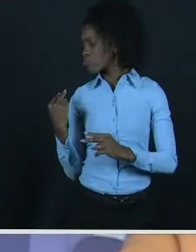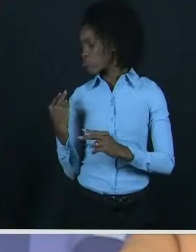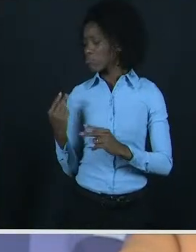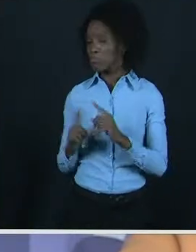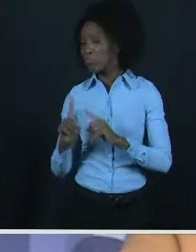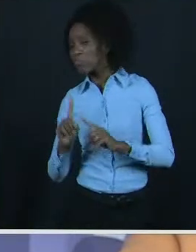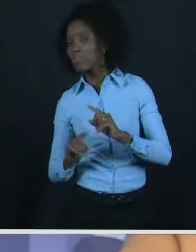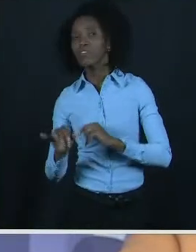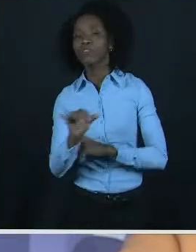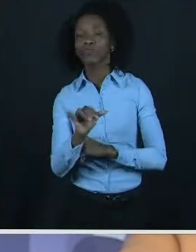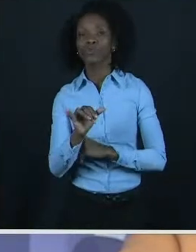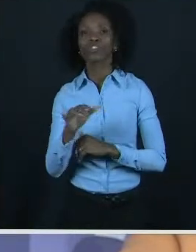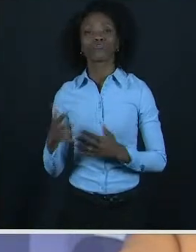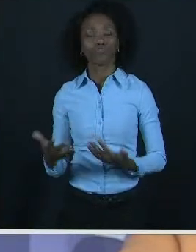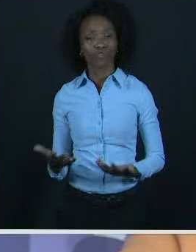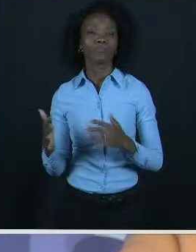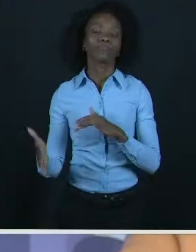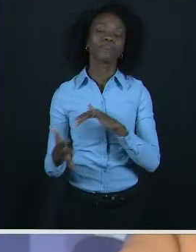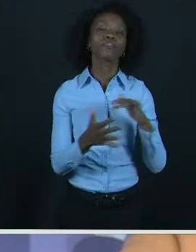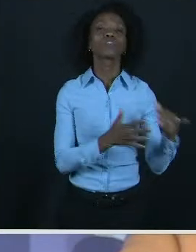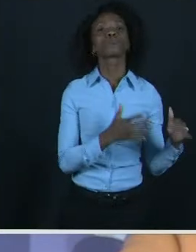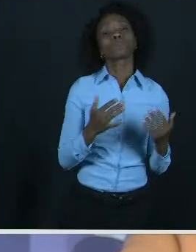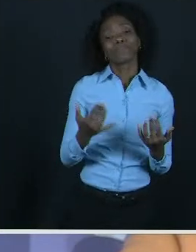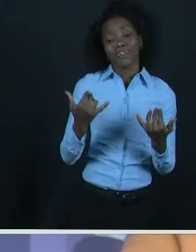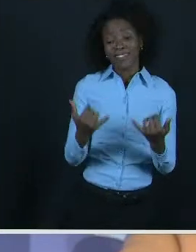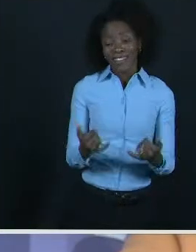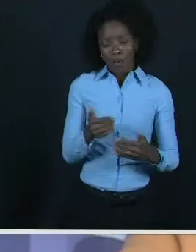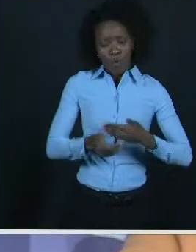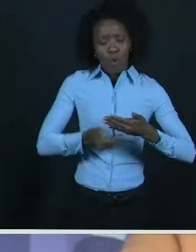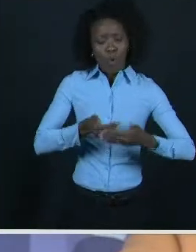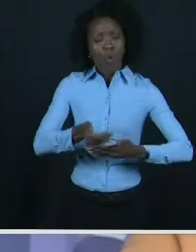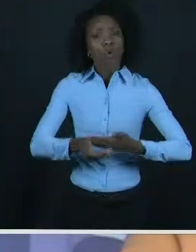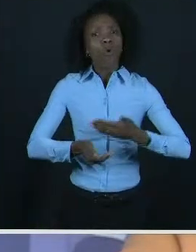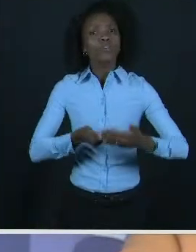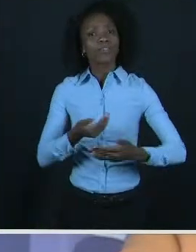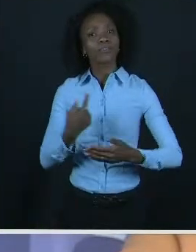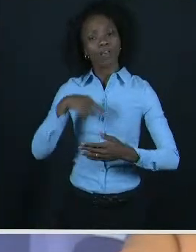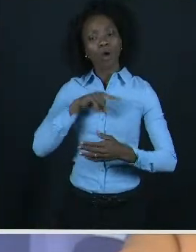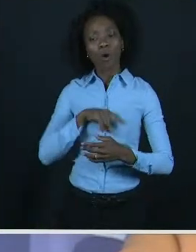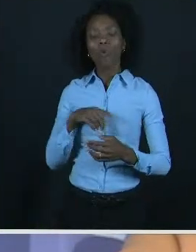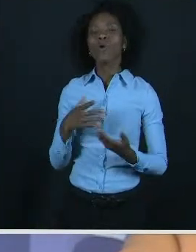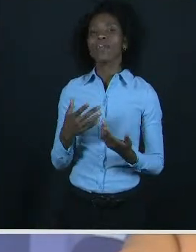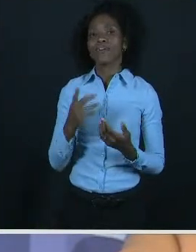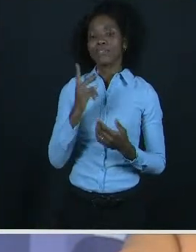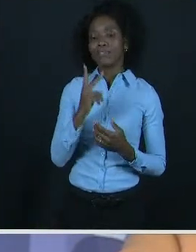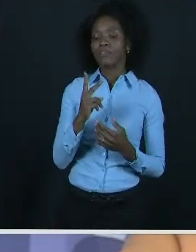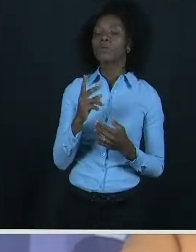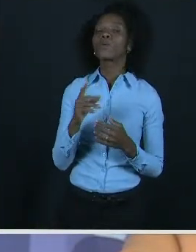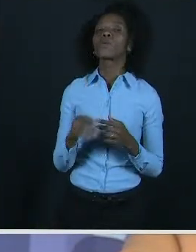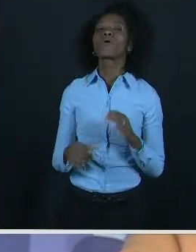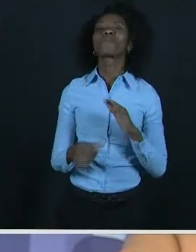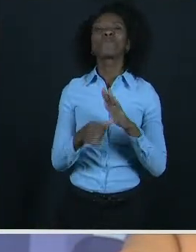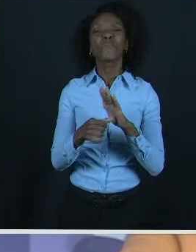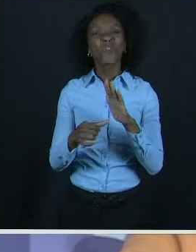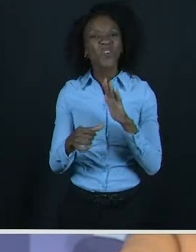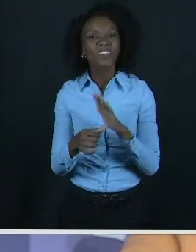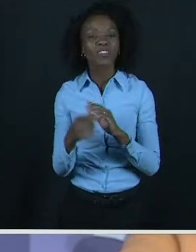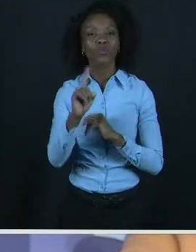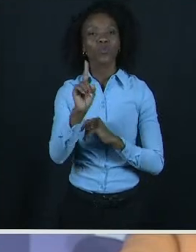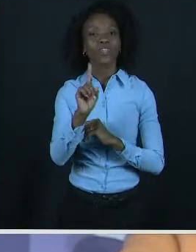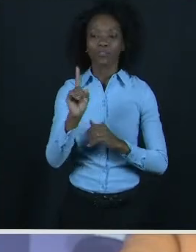we have assessed throughout this process is the importance of a collaborative, coordinated